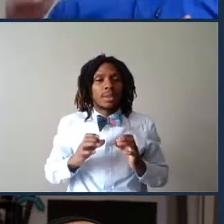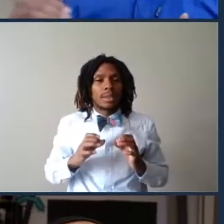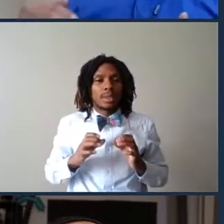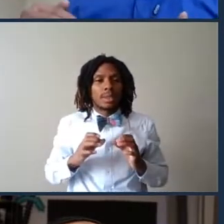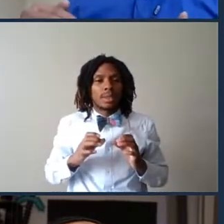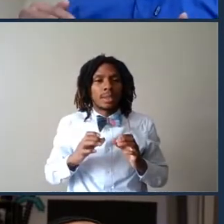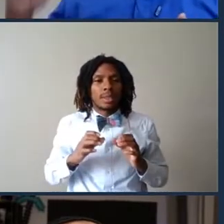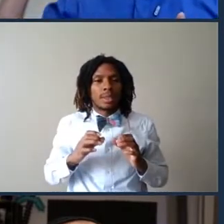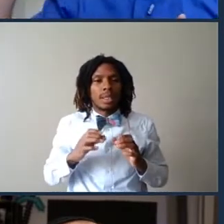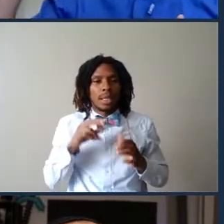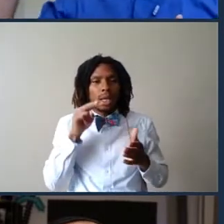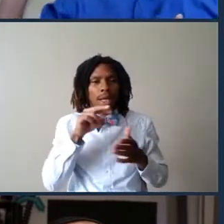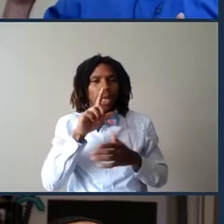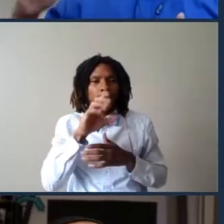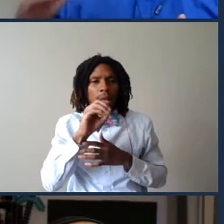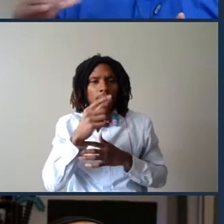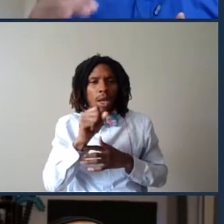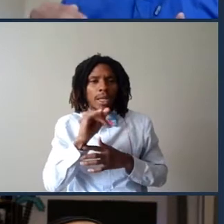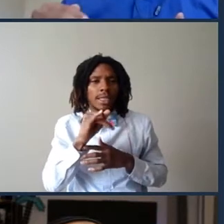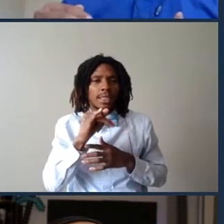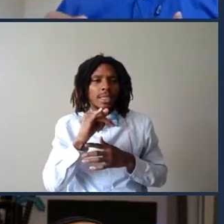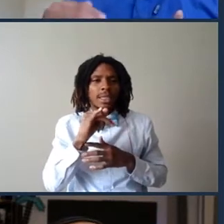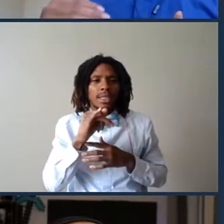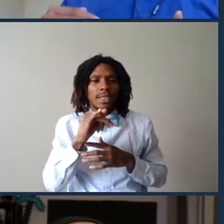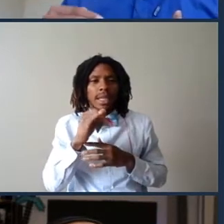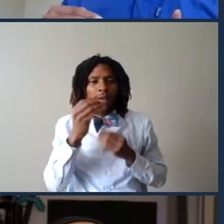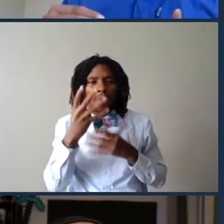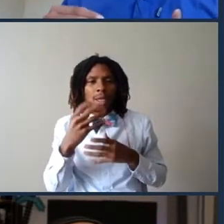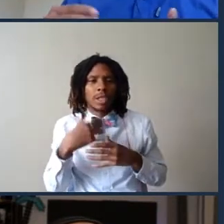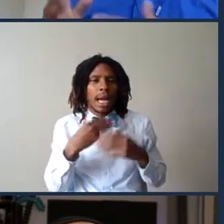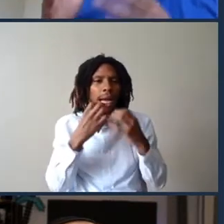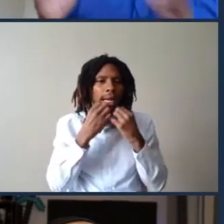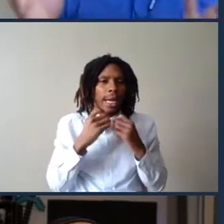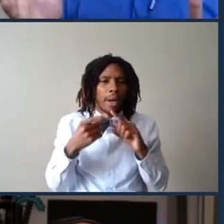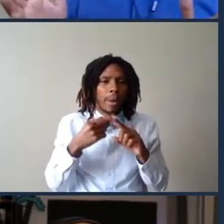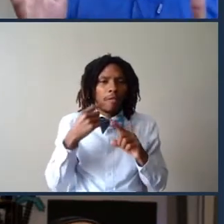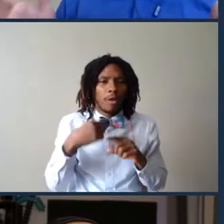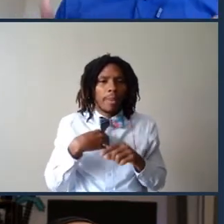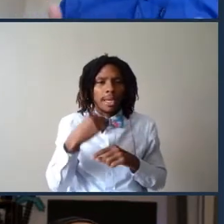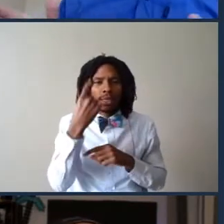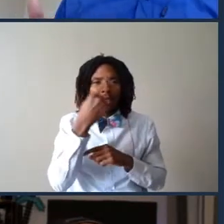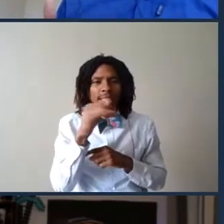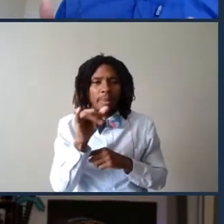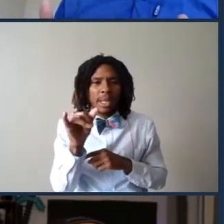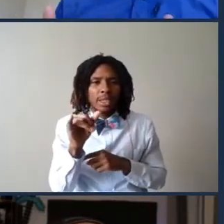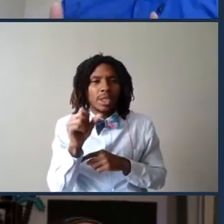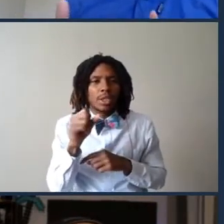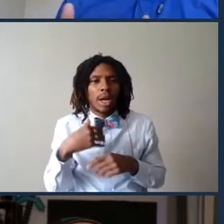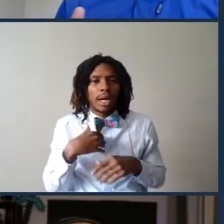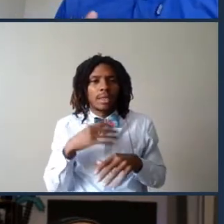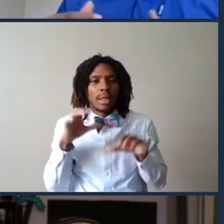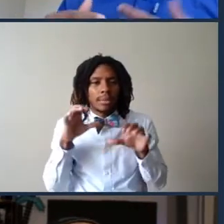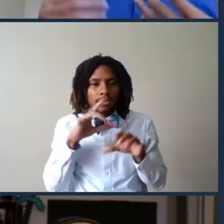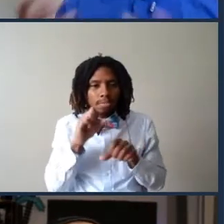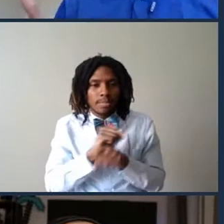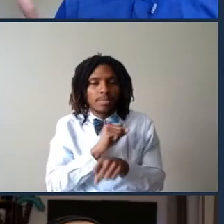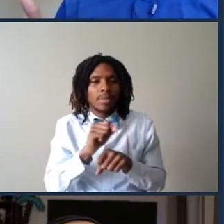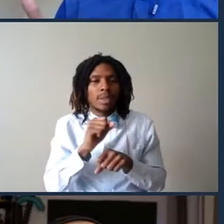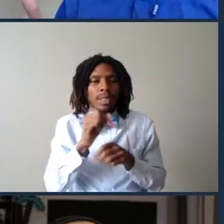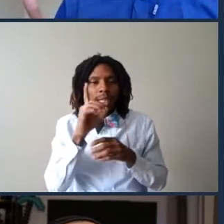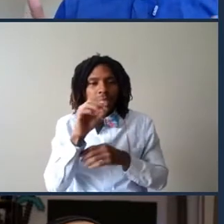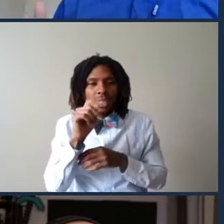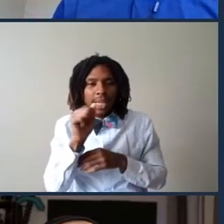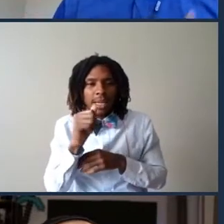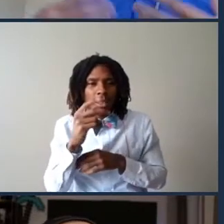are the logs that I care about. This is the information that I care about for my simulation, so that I can get actionable data for me to figure out where the